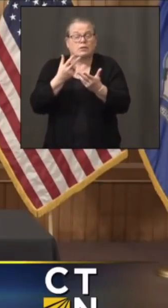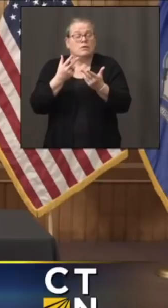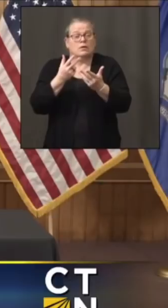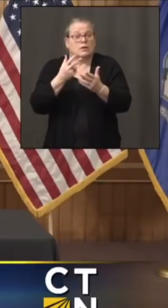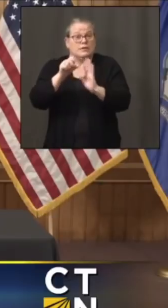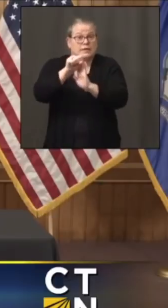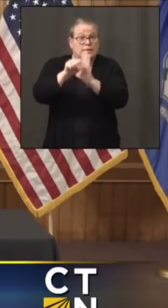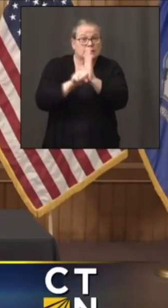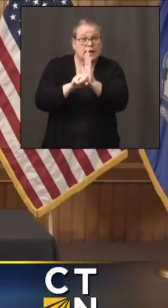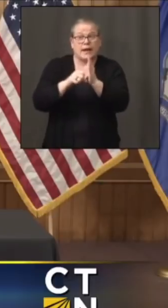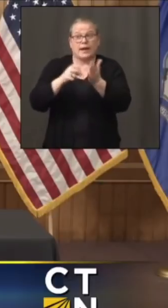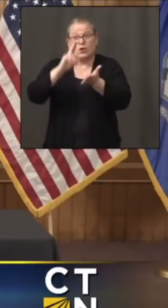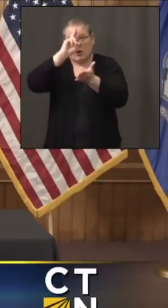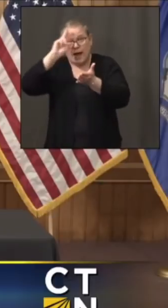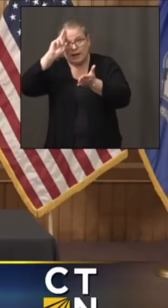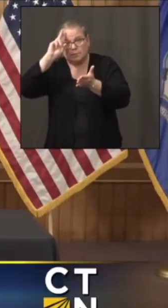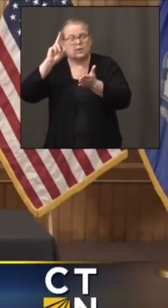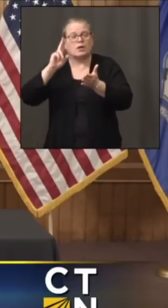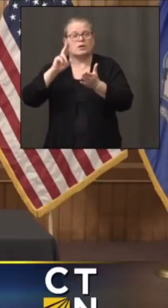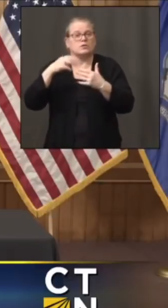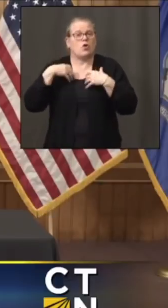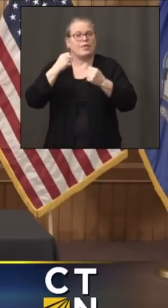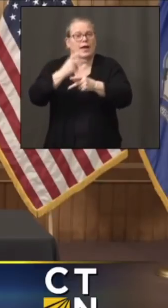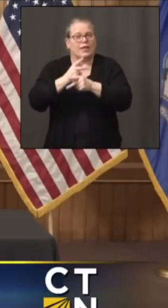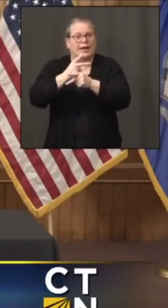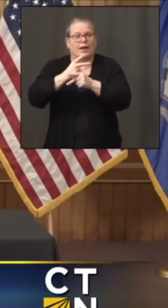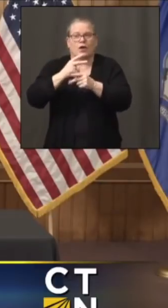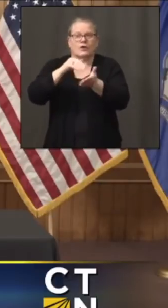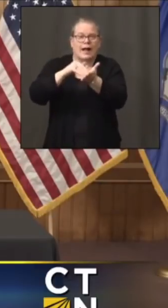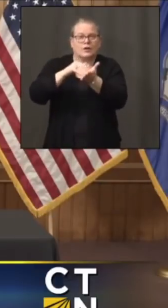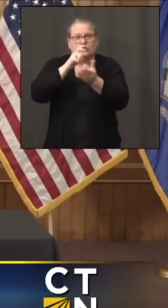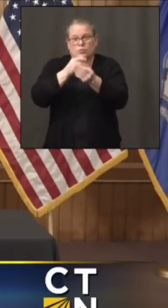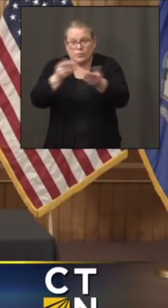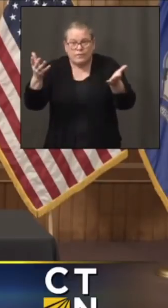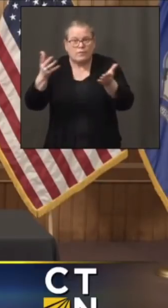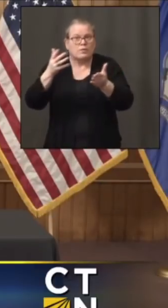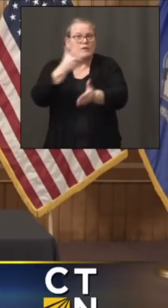versus, the hospitals or healthcare providers that are getting the vaccine?